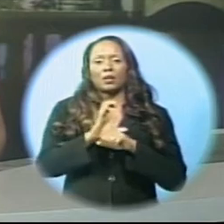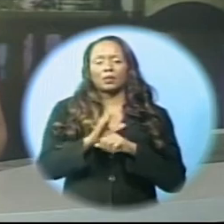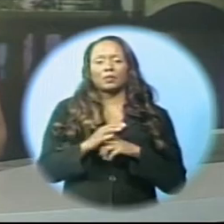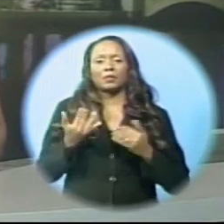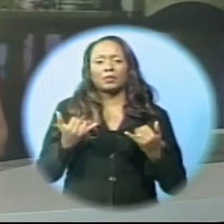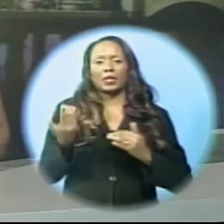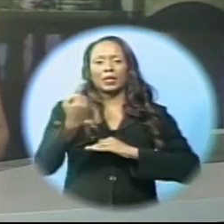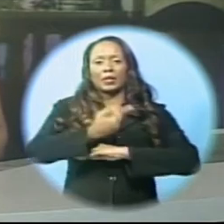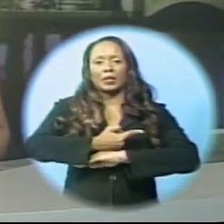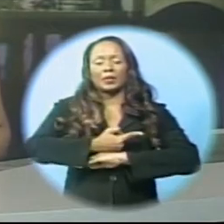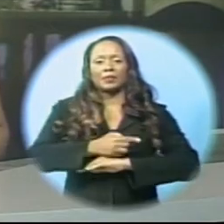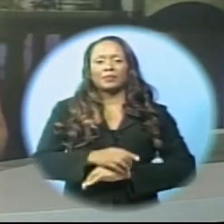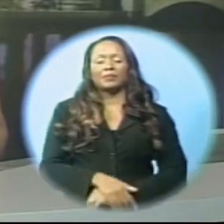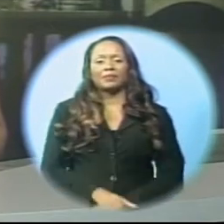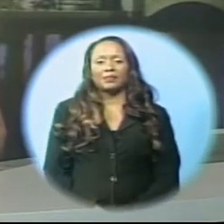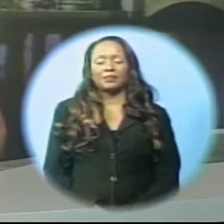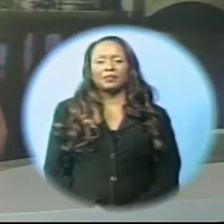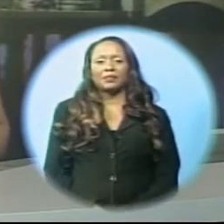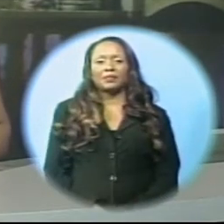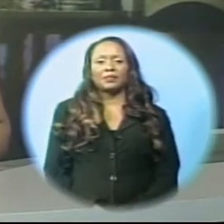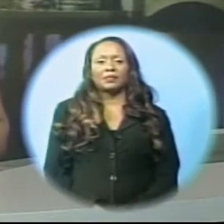our region.